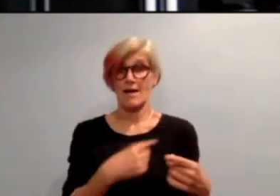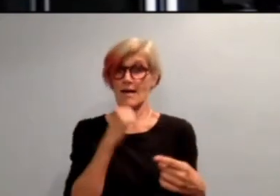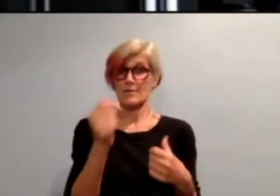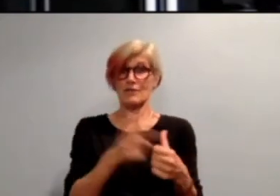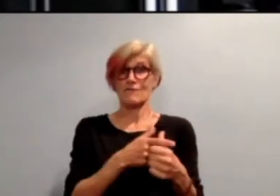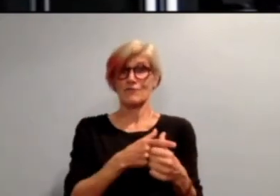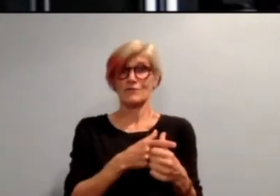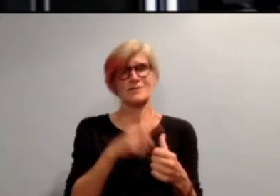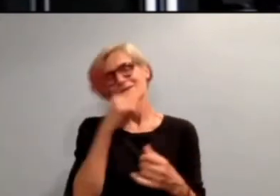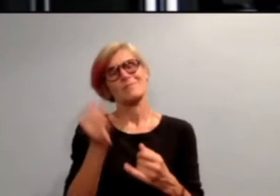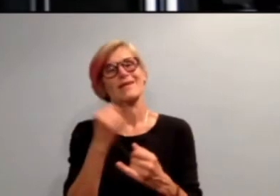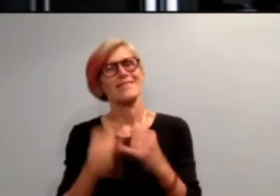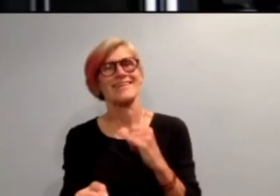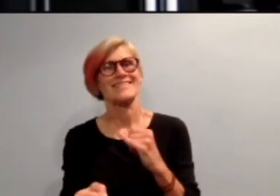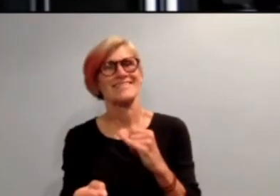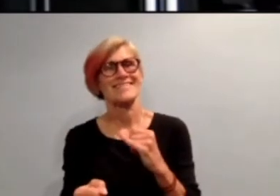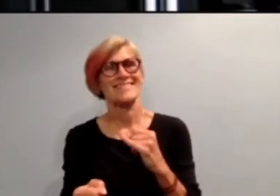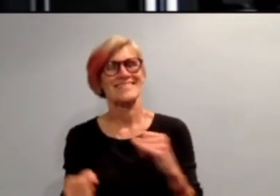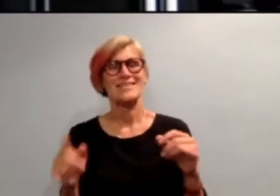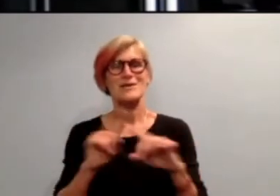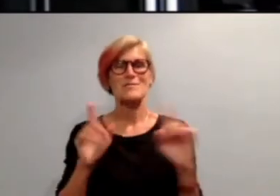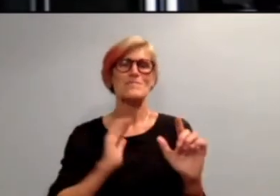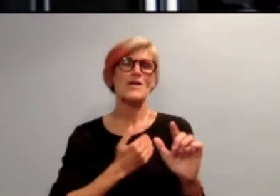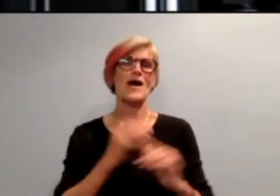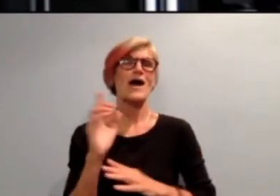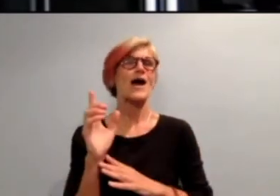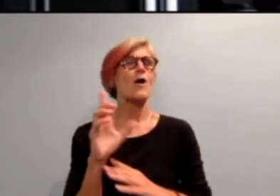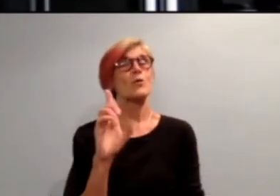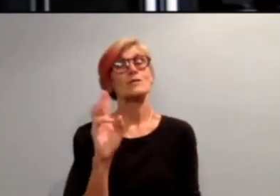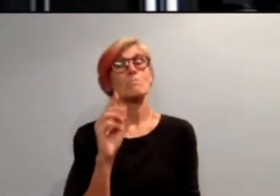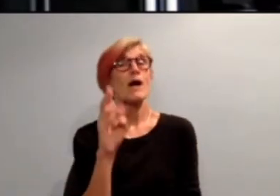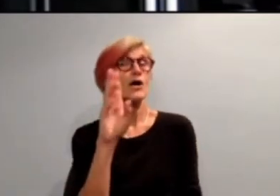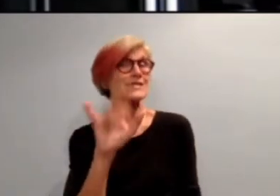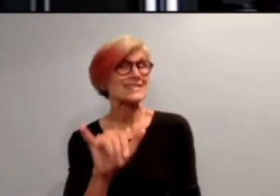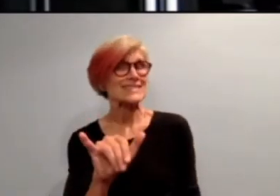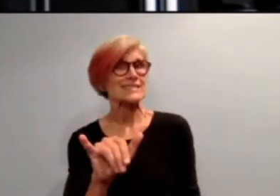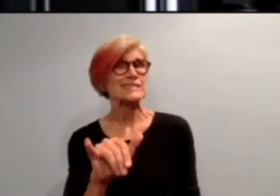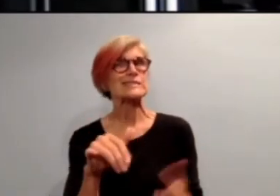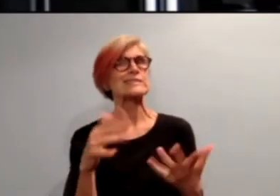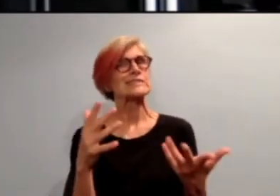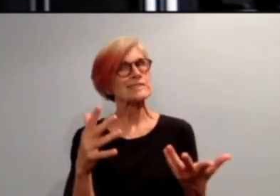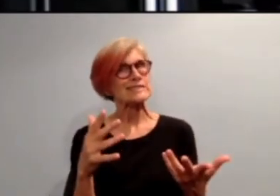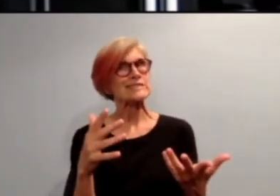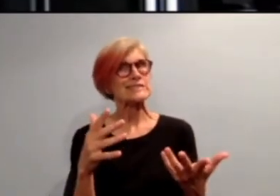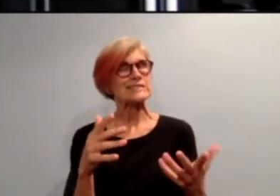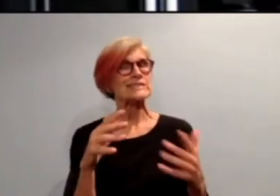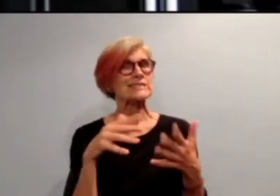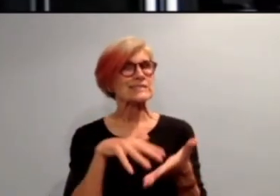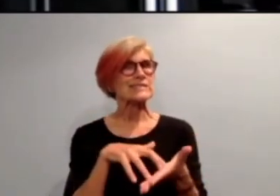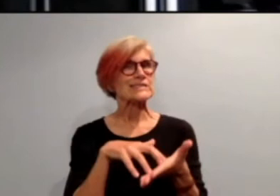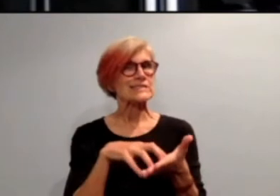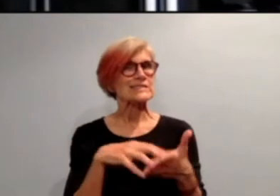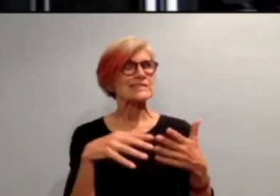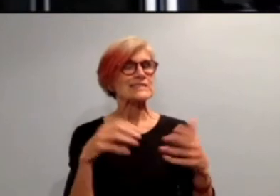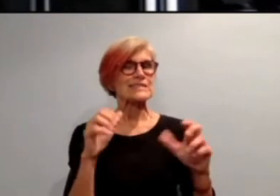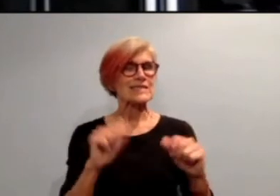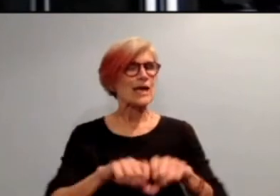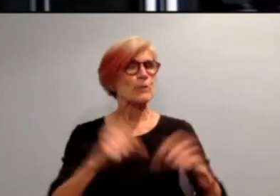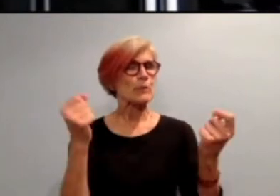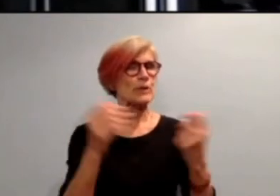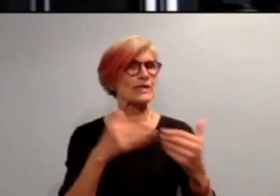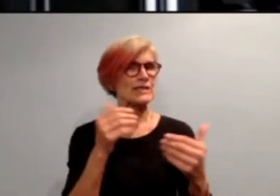I will not be the last, but our democracy is fragile. And we here in California have seen how fear